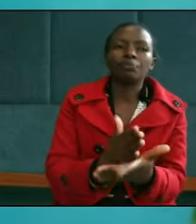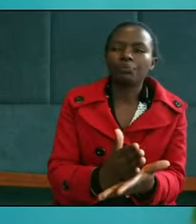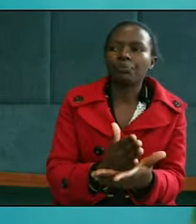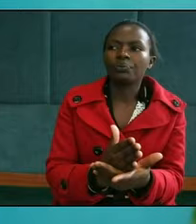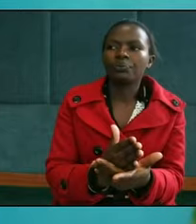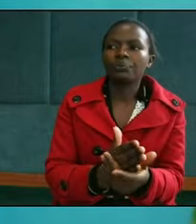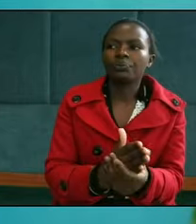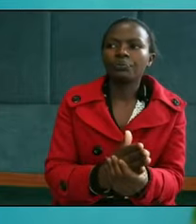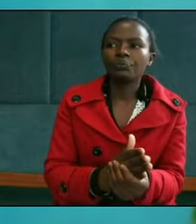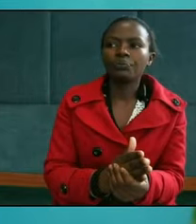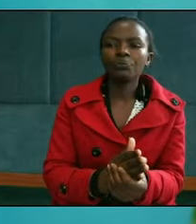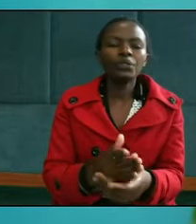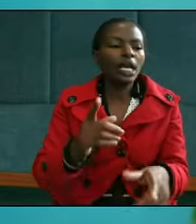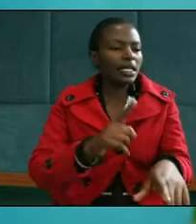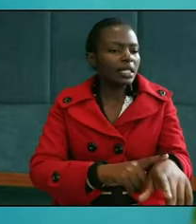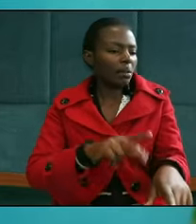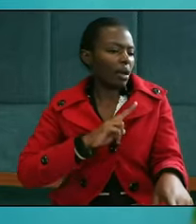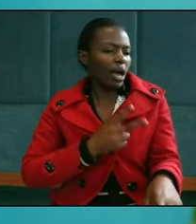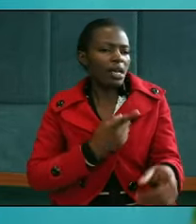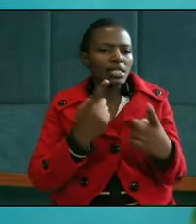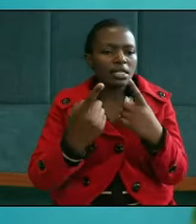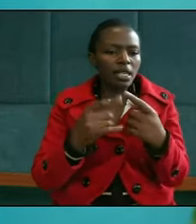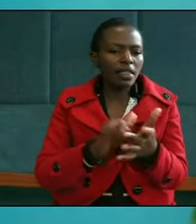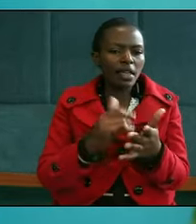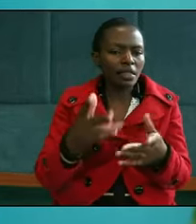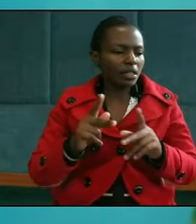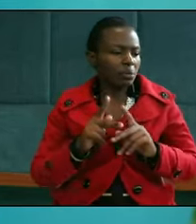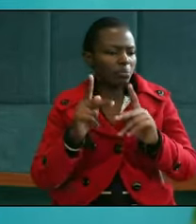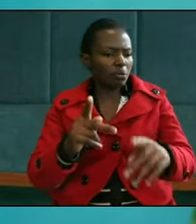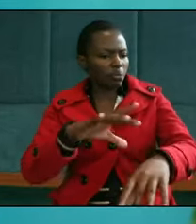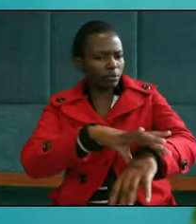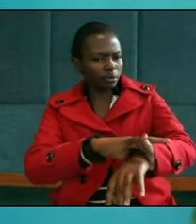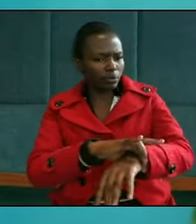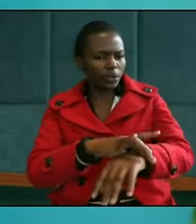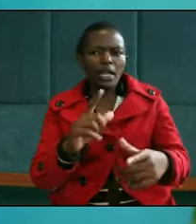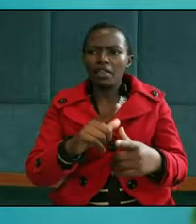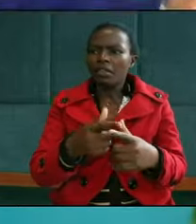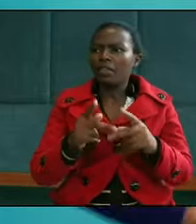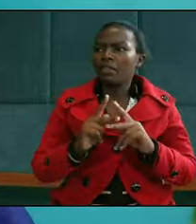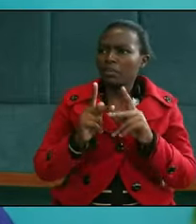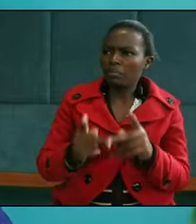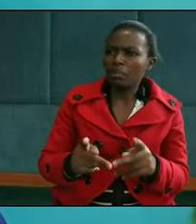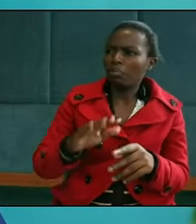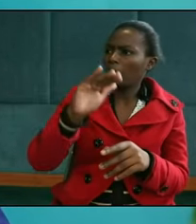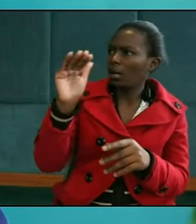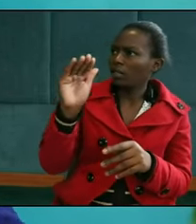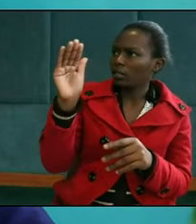The Bible is saying people were touched, and it is the people who are sick. What do we do